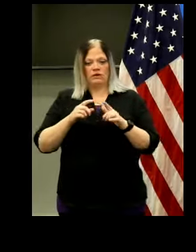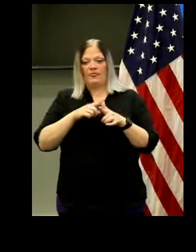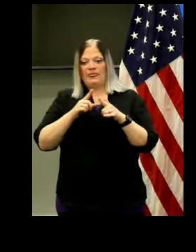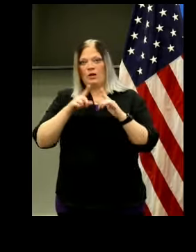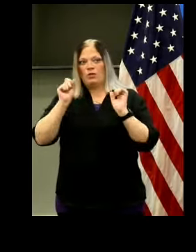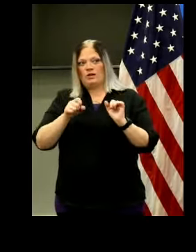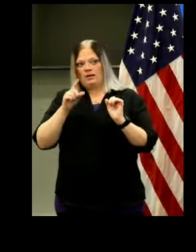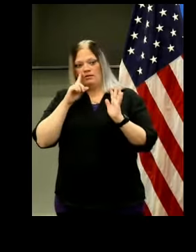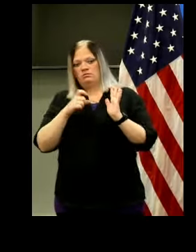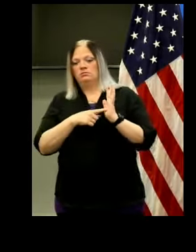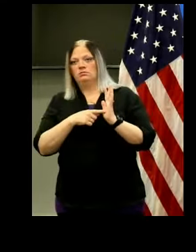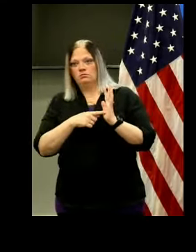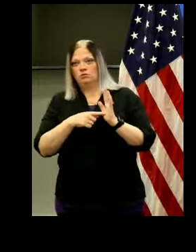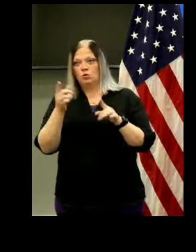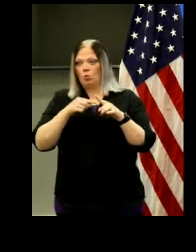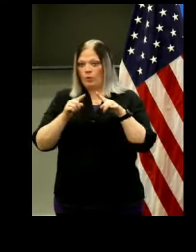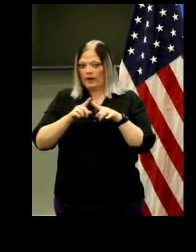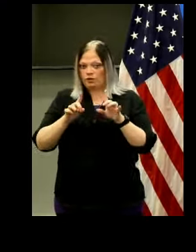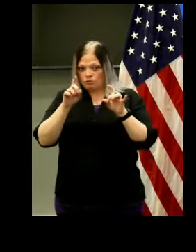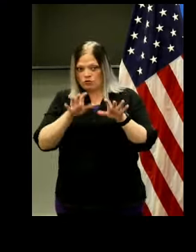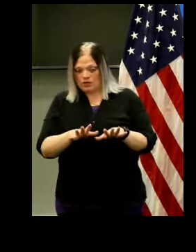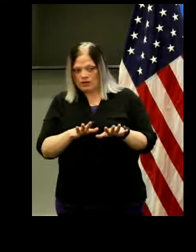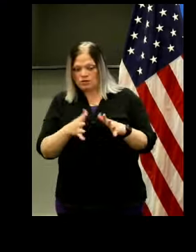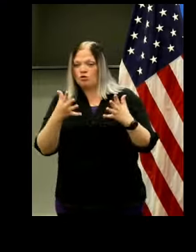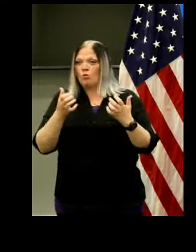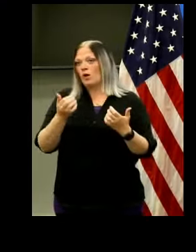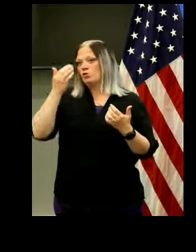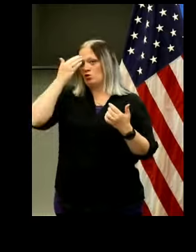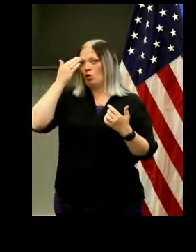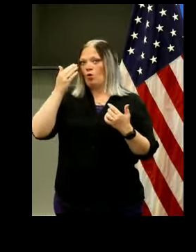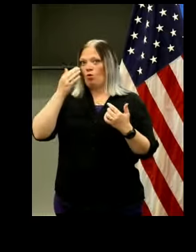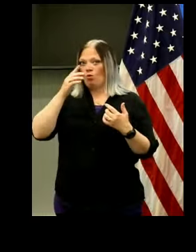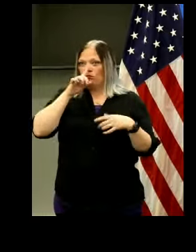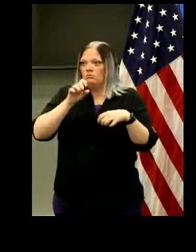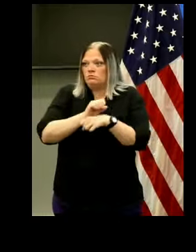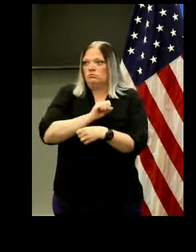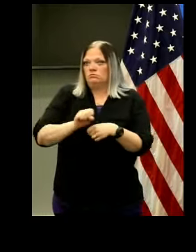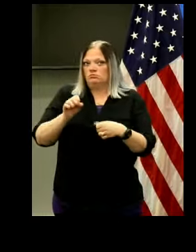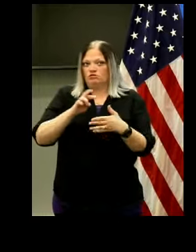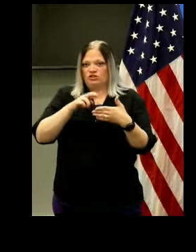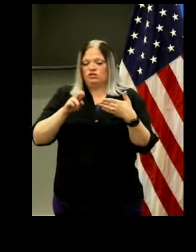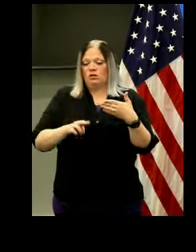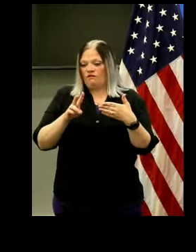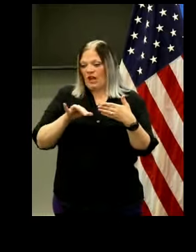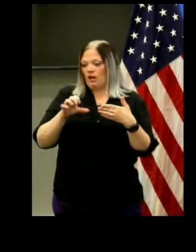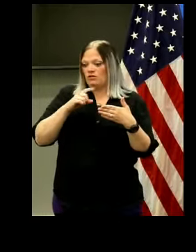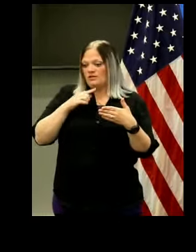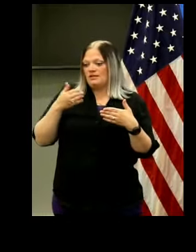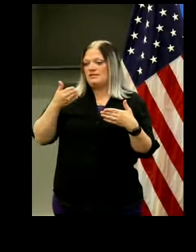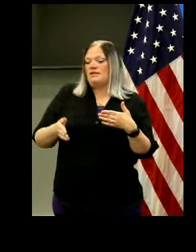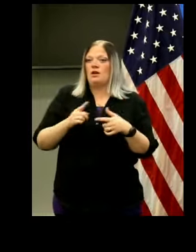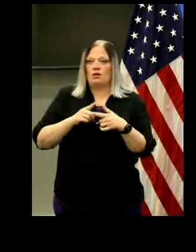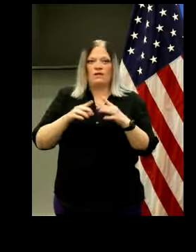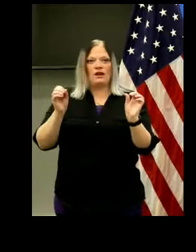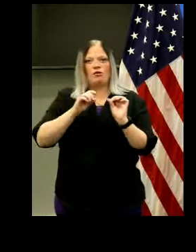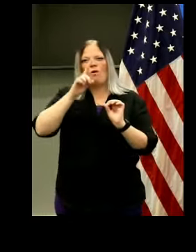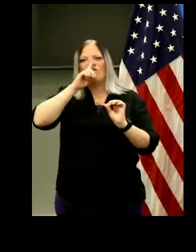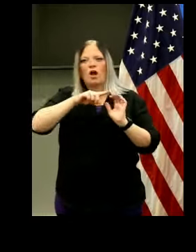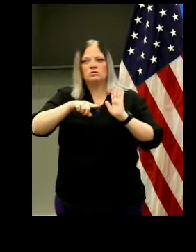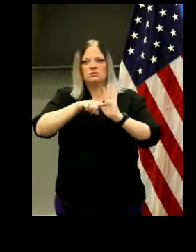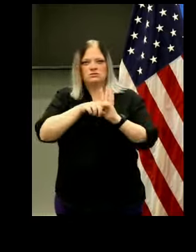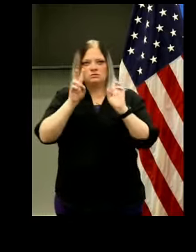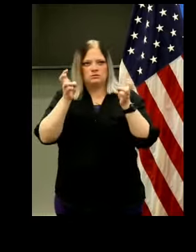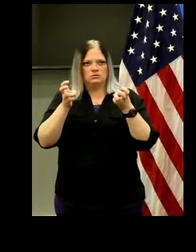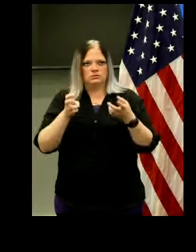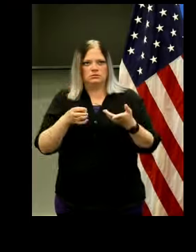do come and get tested, that we will be able to get find the virus, and we won't have a false negative. So